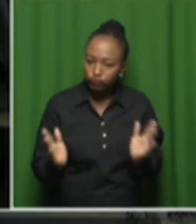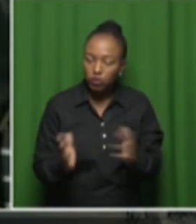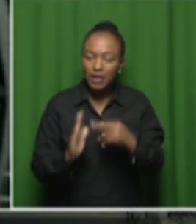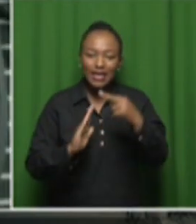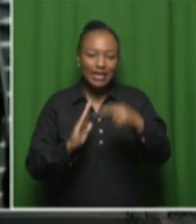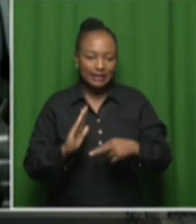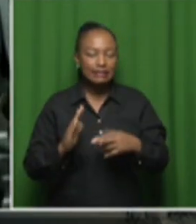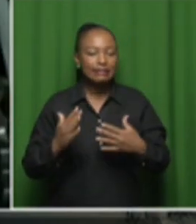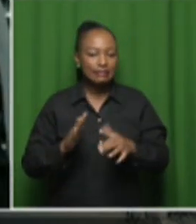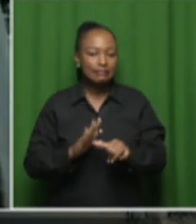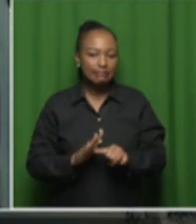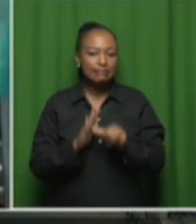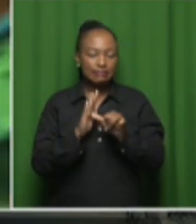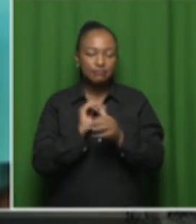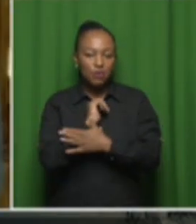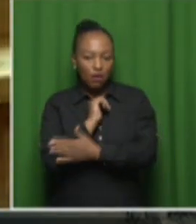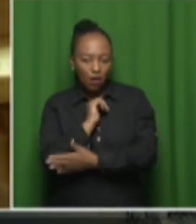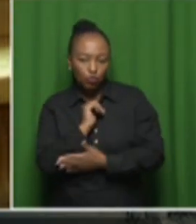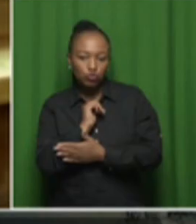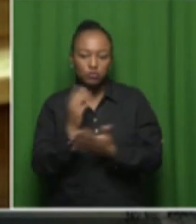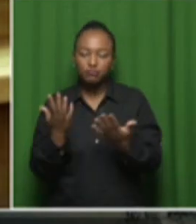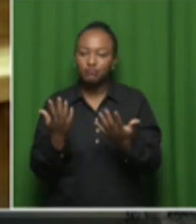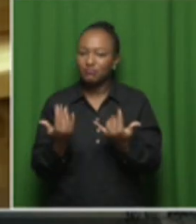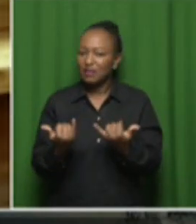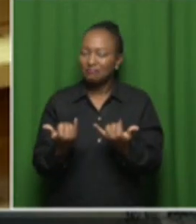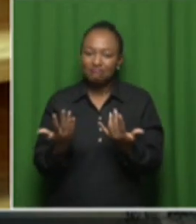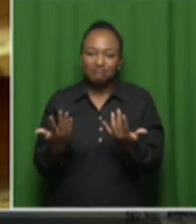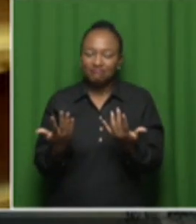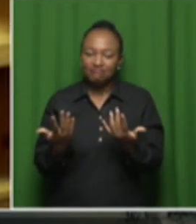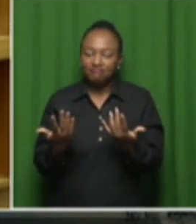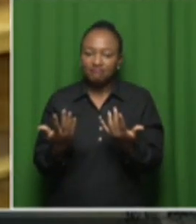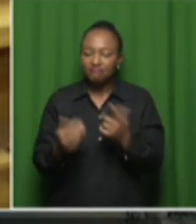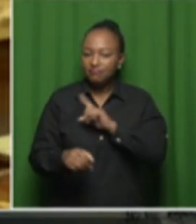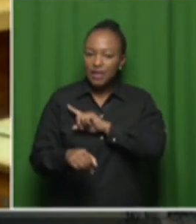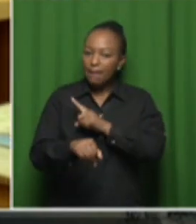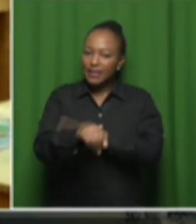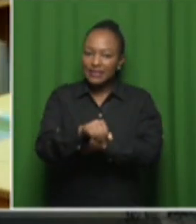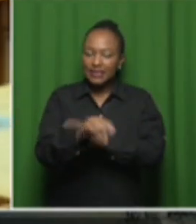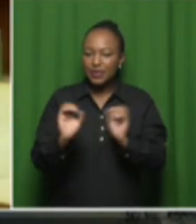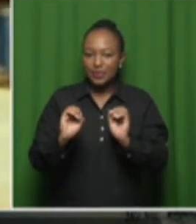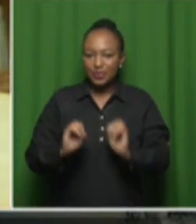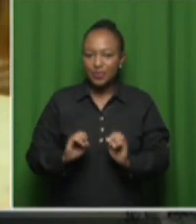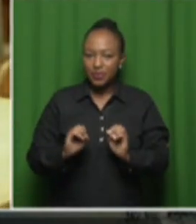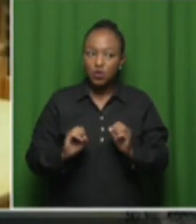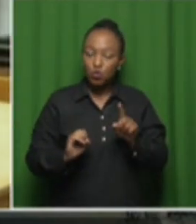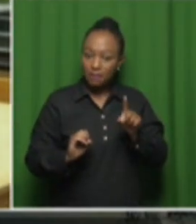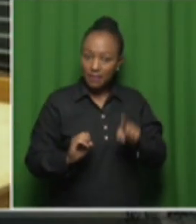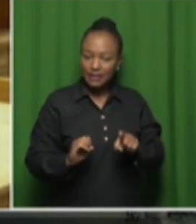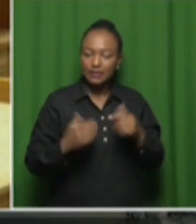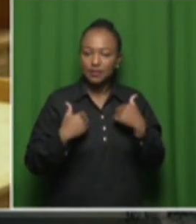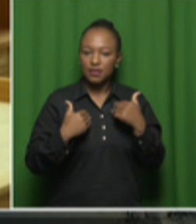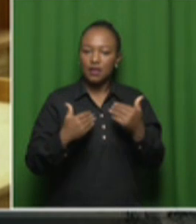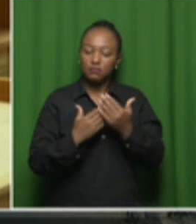Currently, as a country, we currently don't have capacity for that, and I think we need to start ensuring that